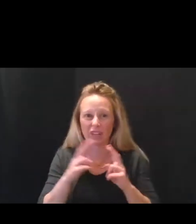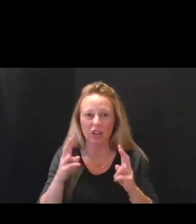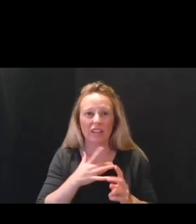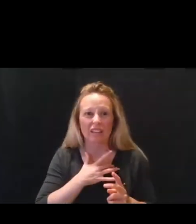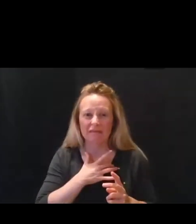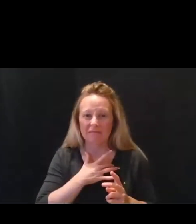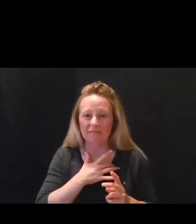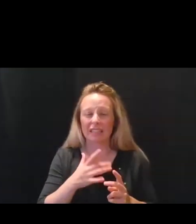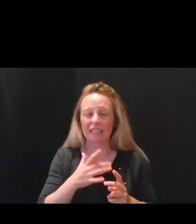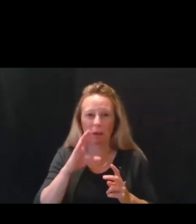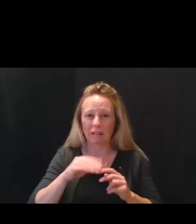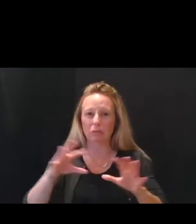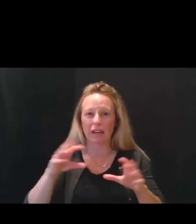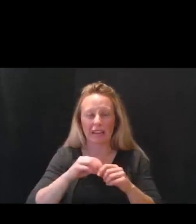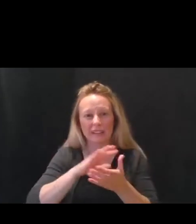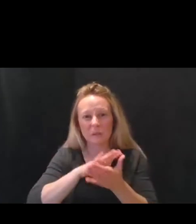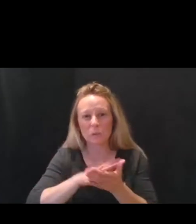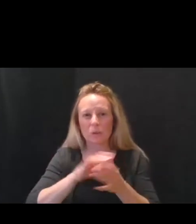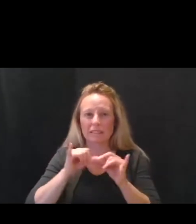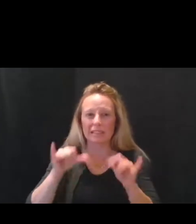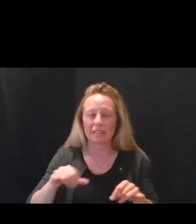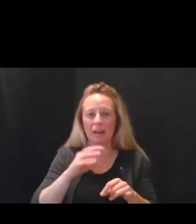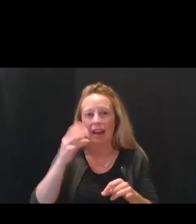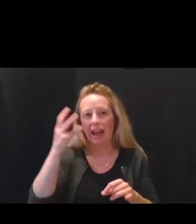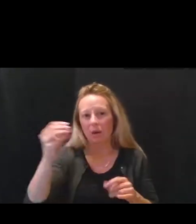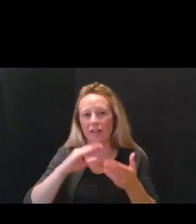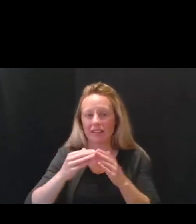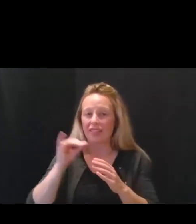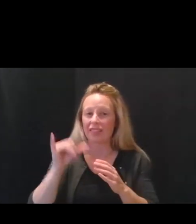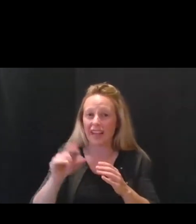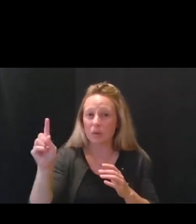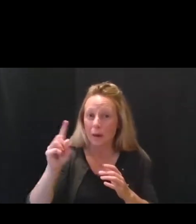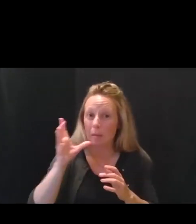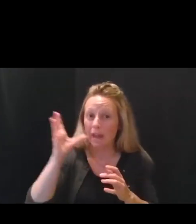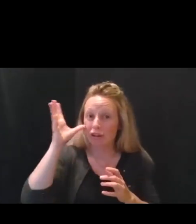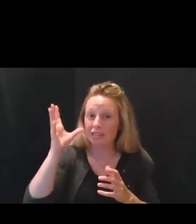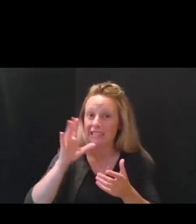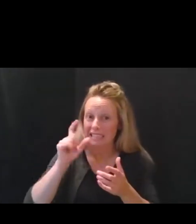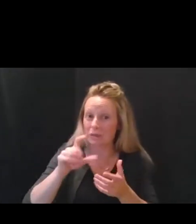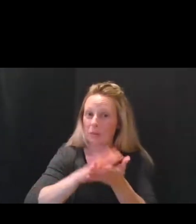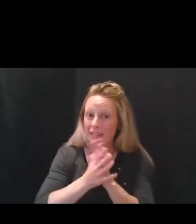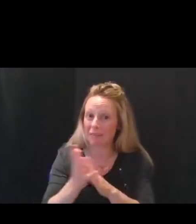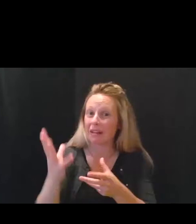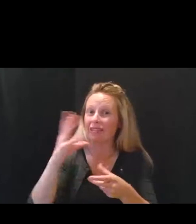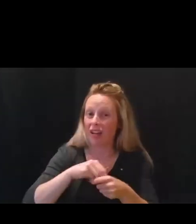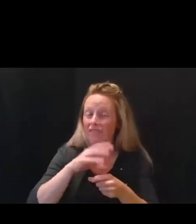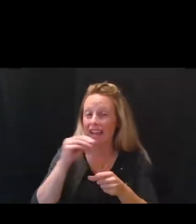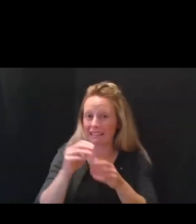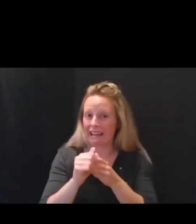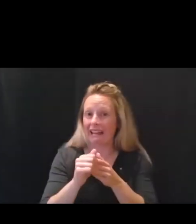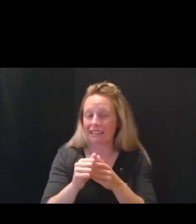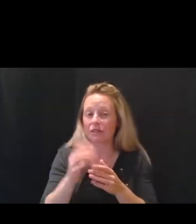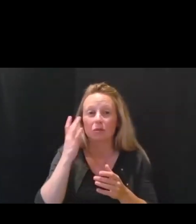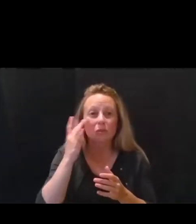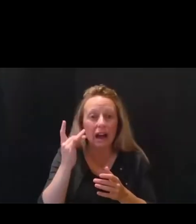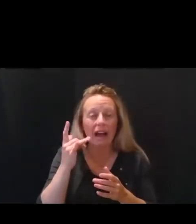and out in the community. And that is where, parental involvement and parents' guidance is very necessary.